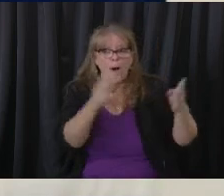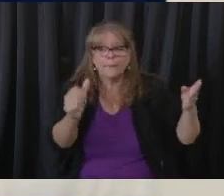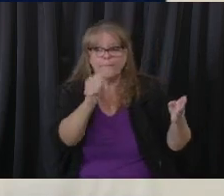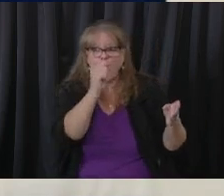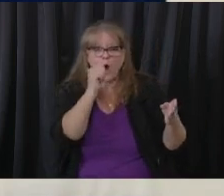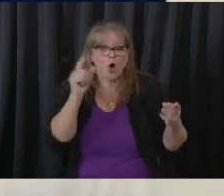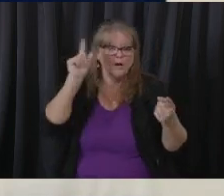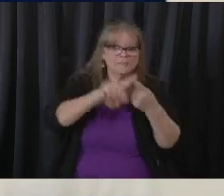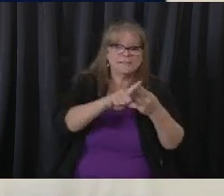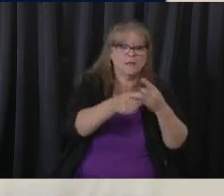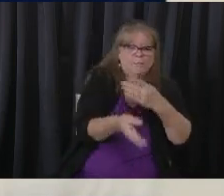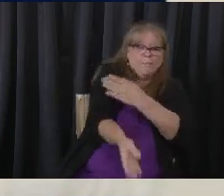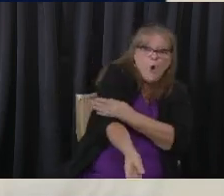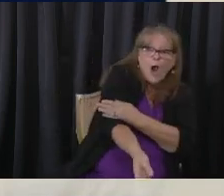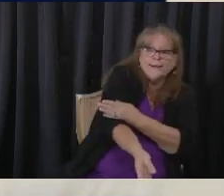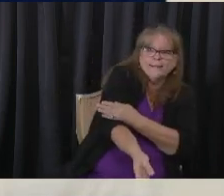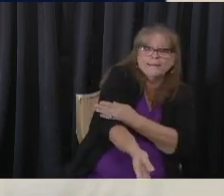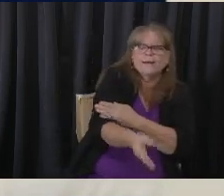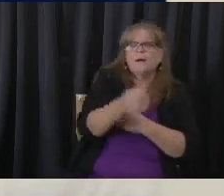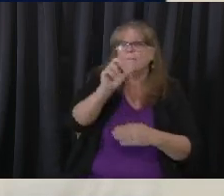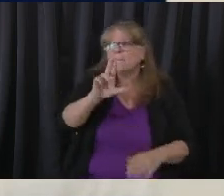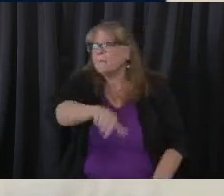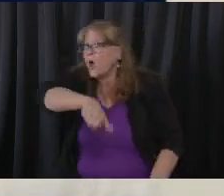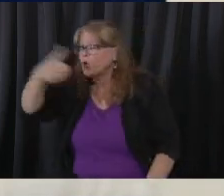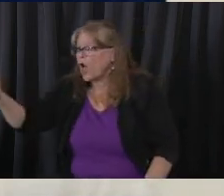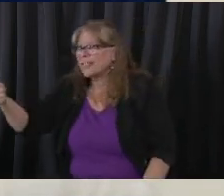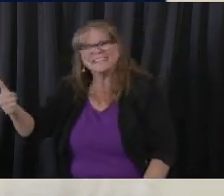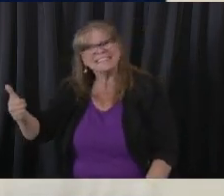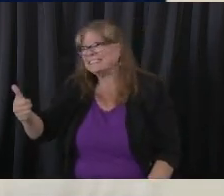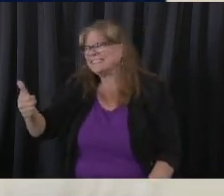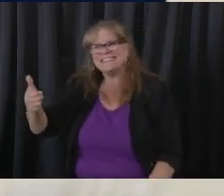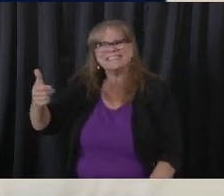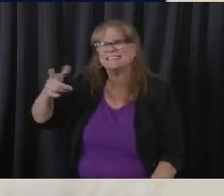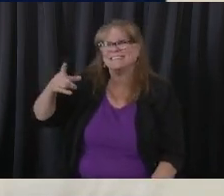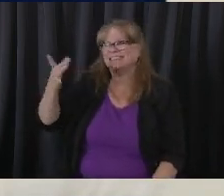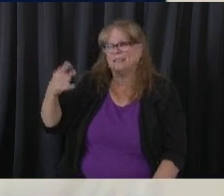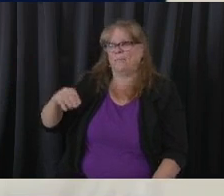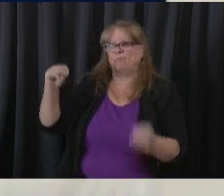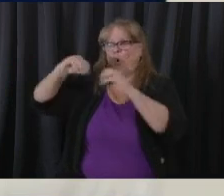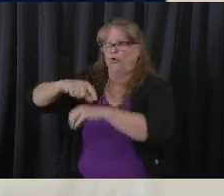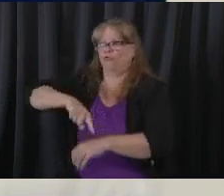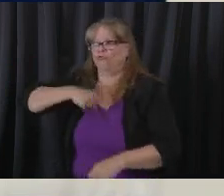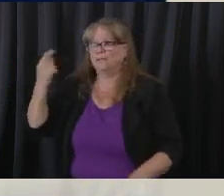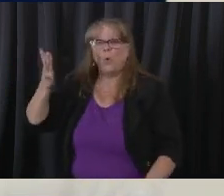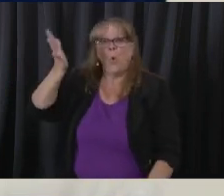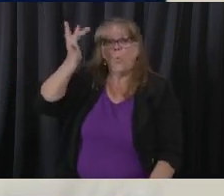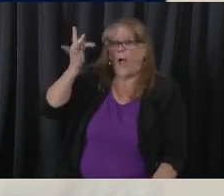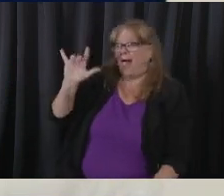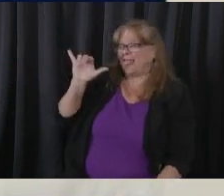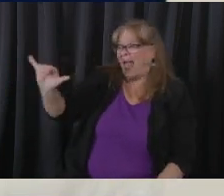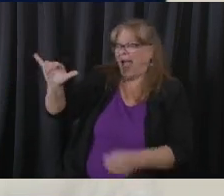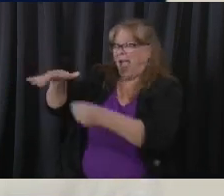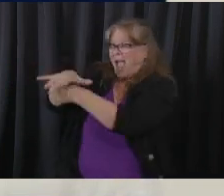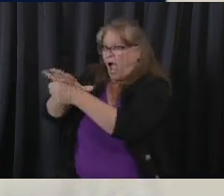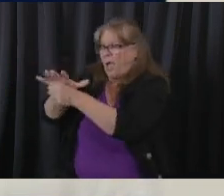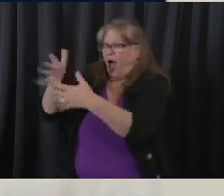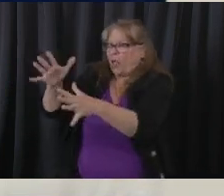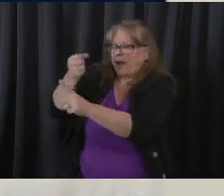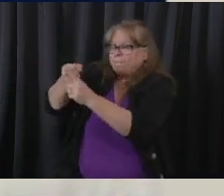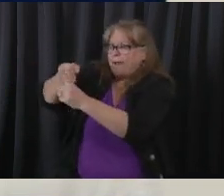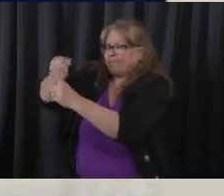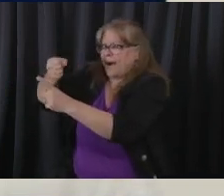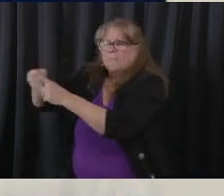up. So it really just depends on each area. And there is an interplay, obviously, if there's a region that has